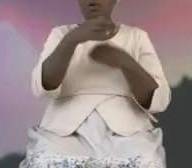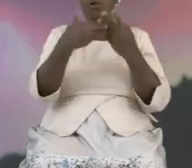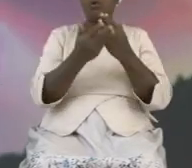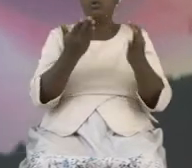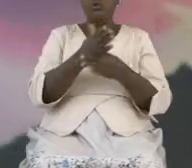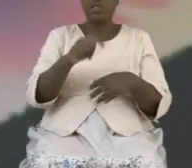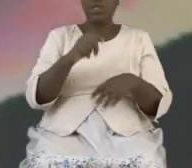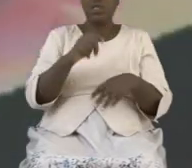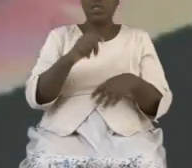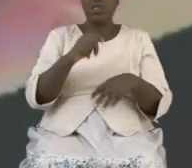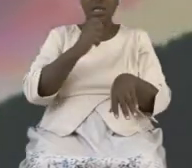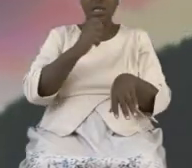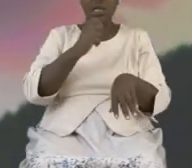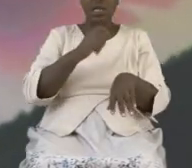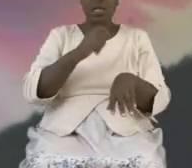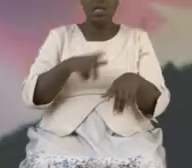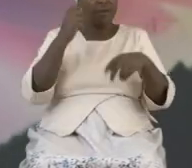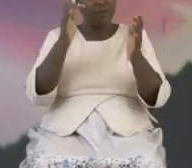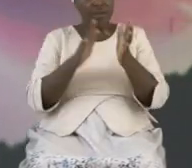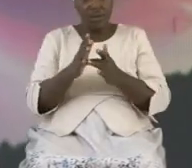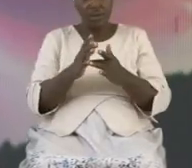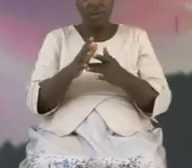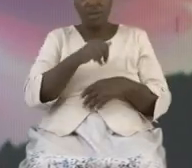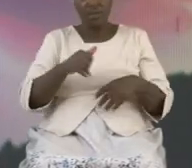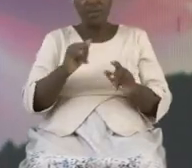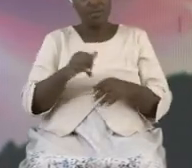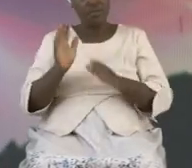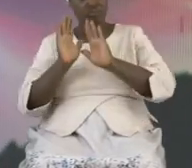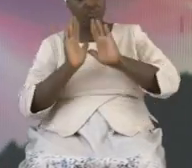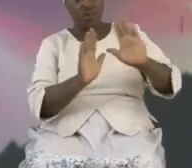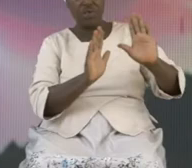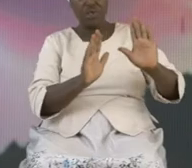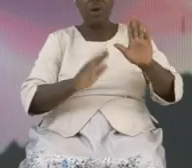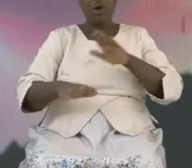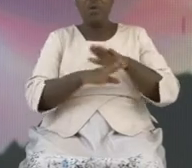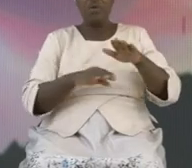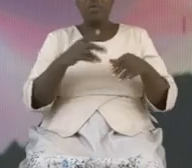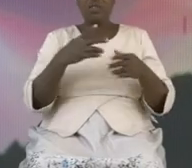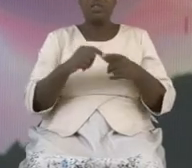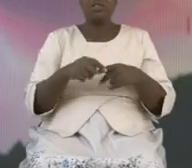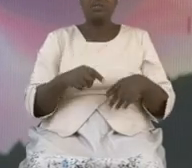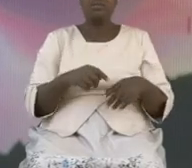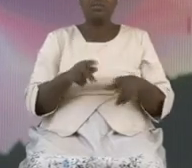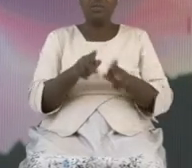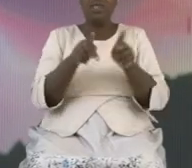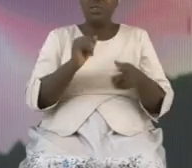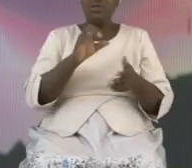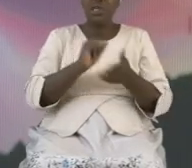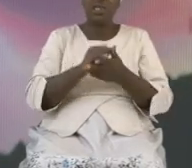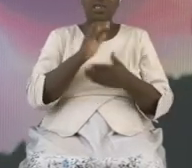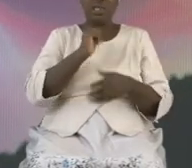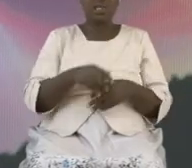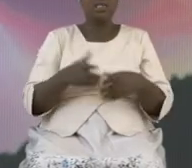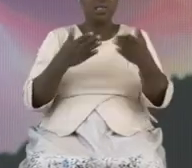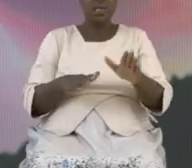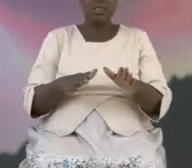to push him over the cliff that he would die. Just walked across and there